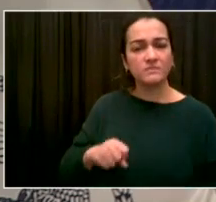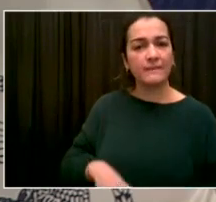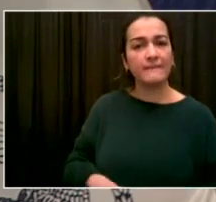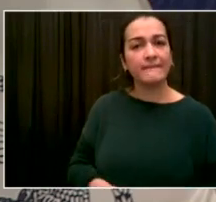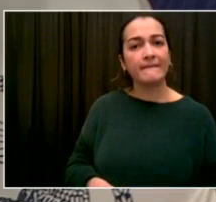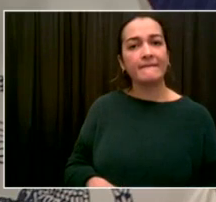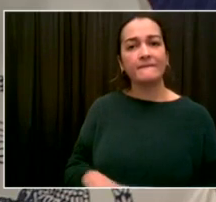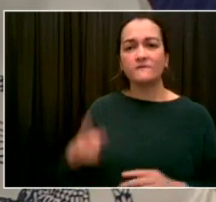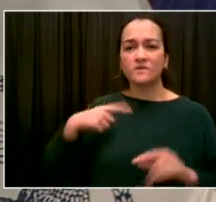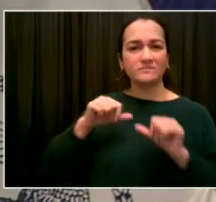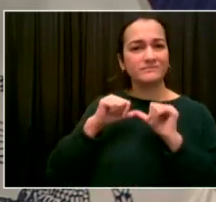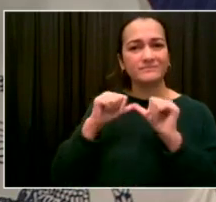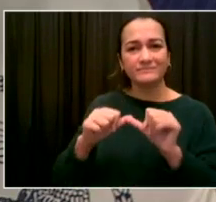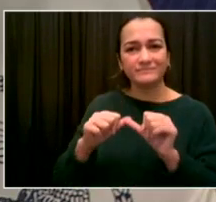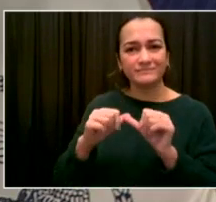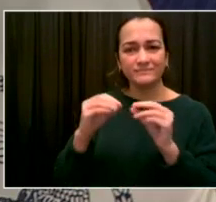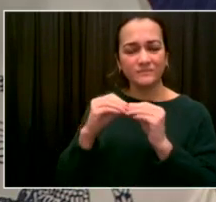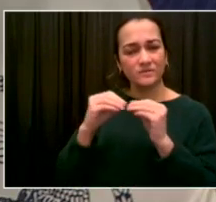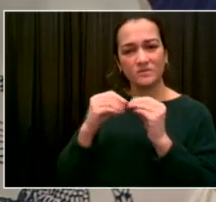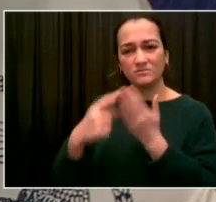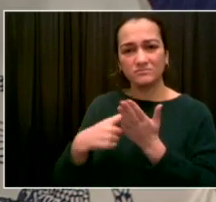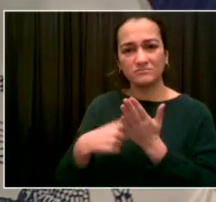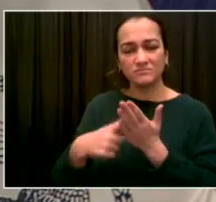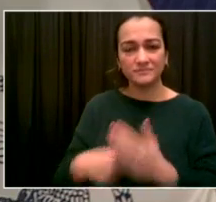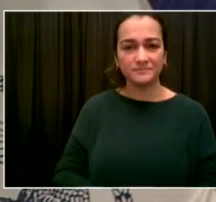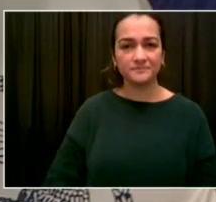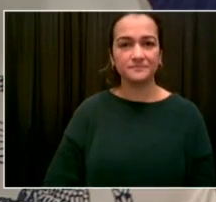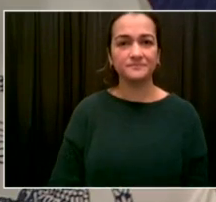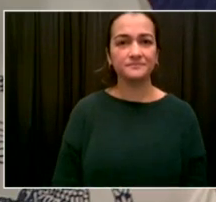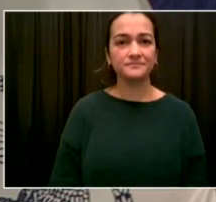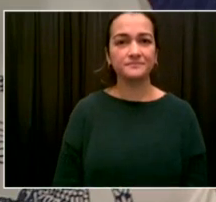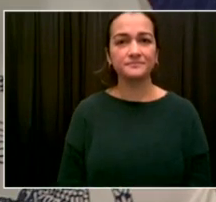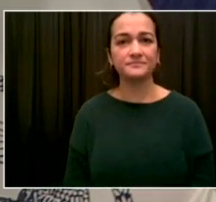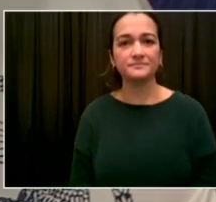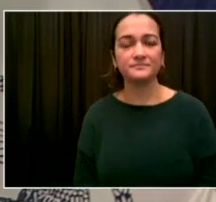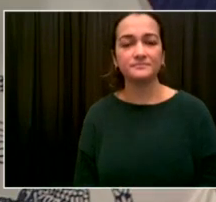two more for today. The next is Joe Anuda from Politico.